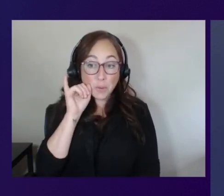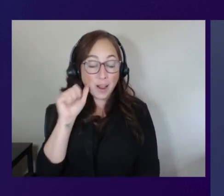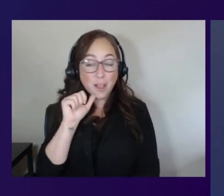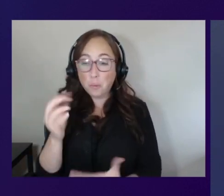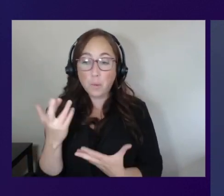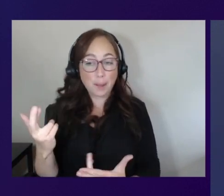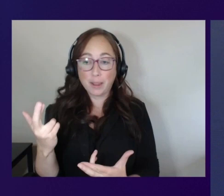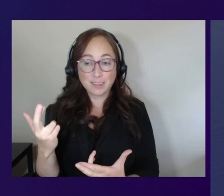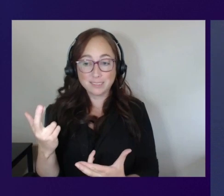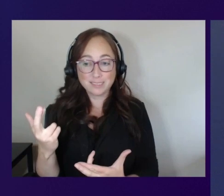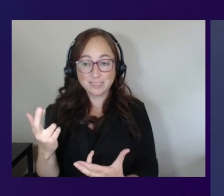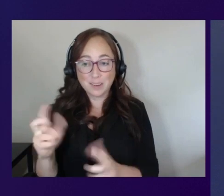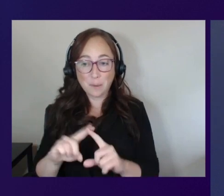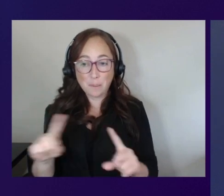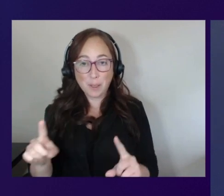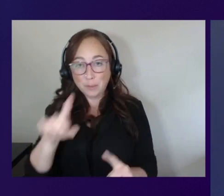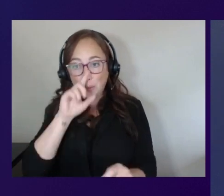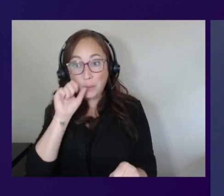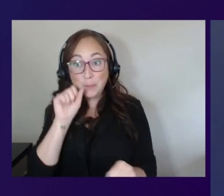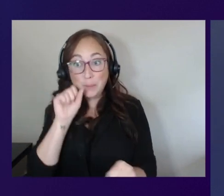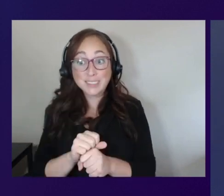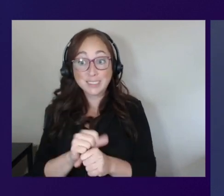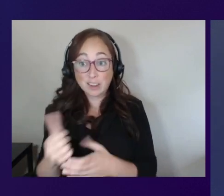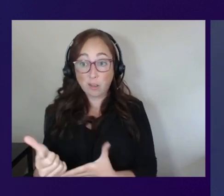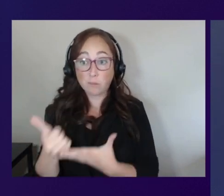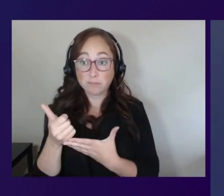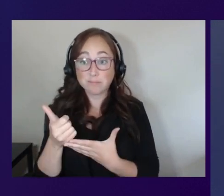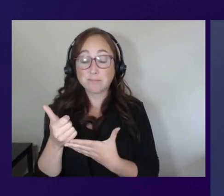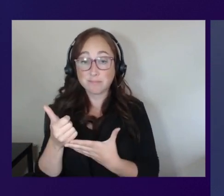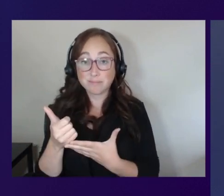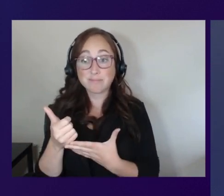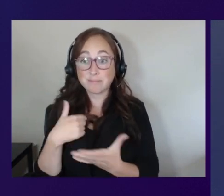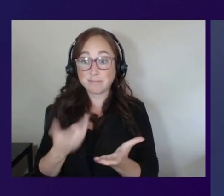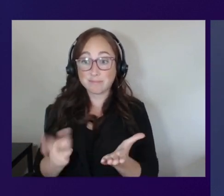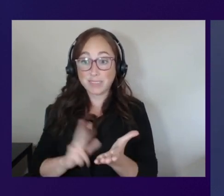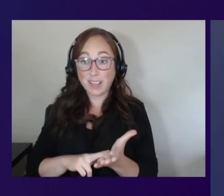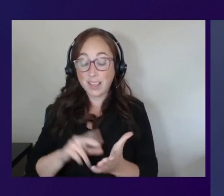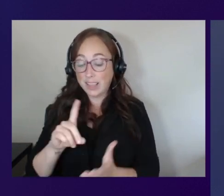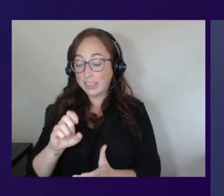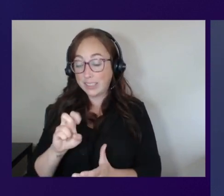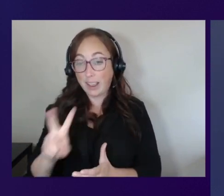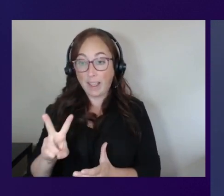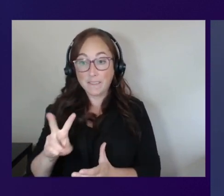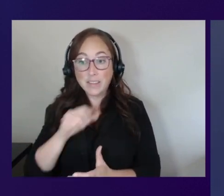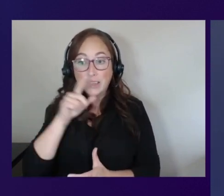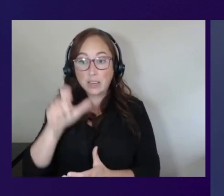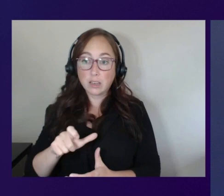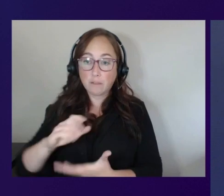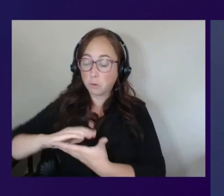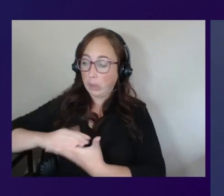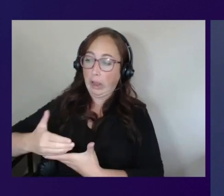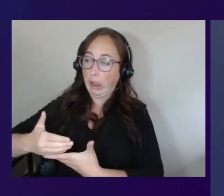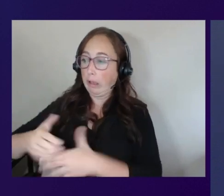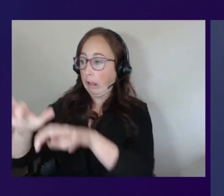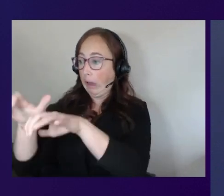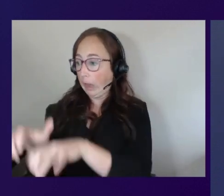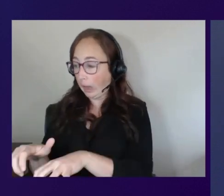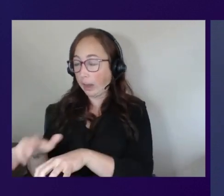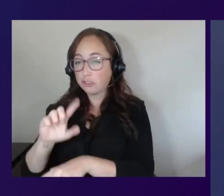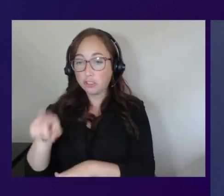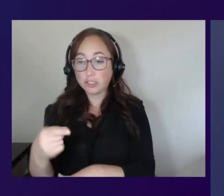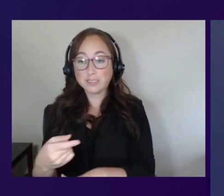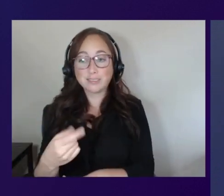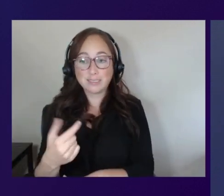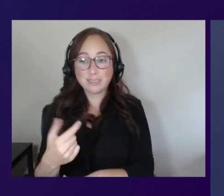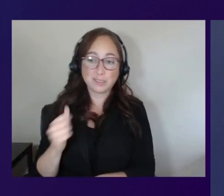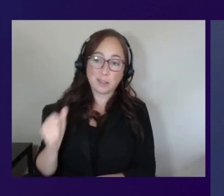it really came in handy that I didn't have to connect up with my laptop. I could just do it in the back of an Uber,